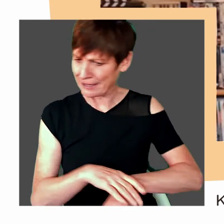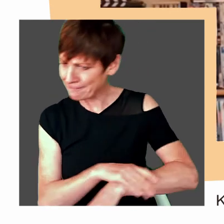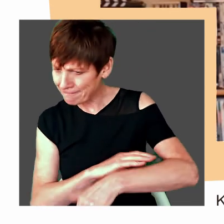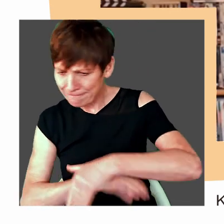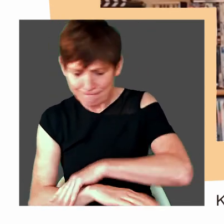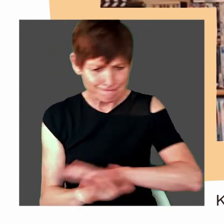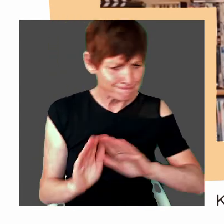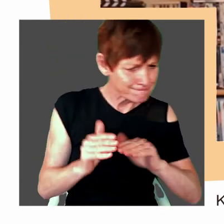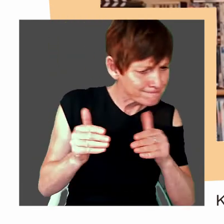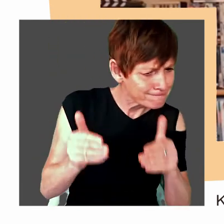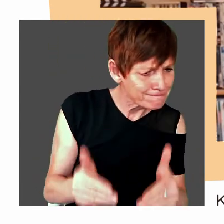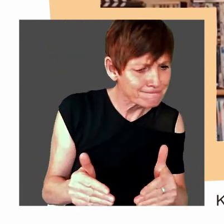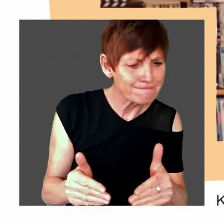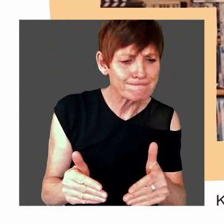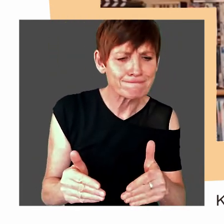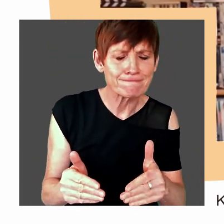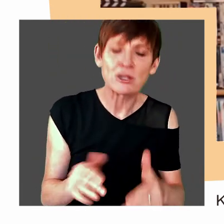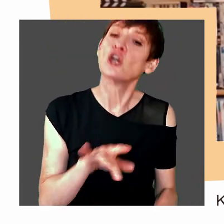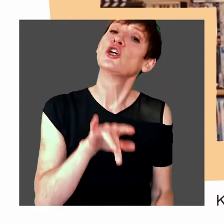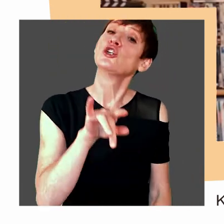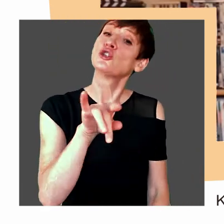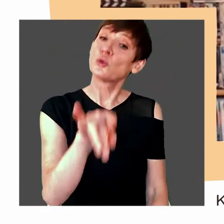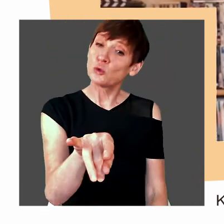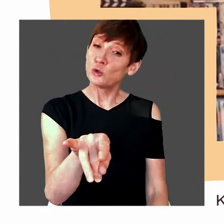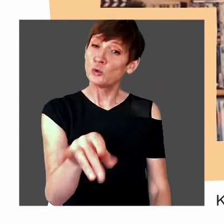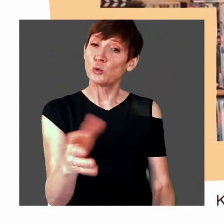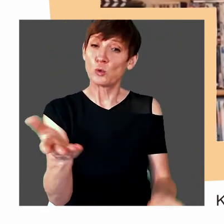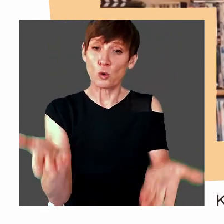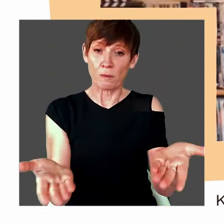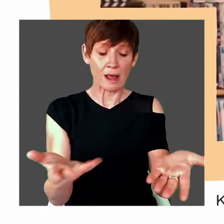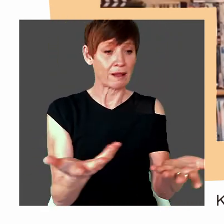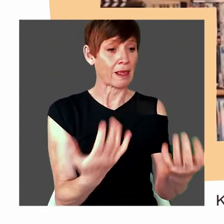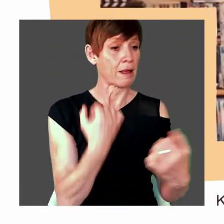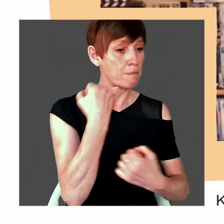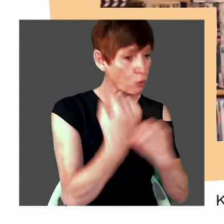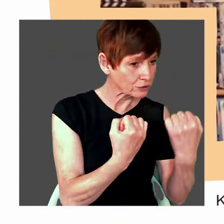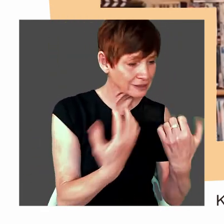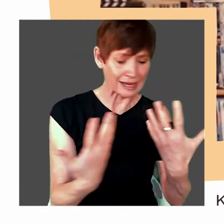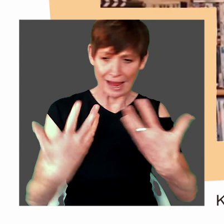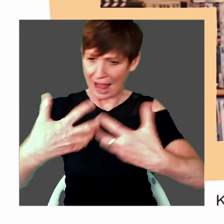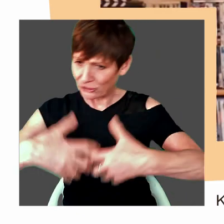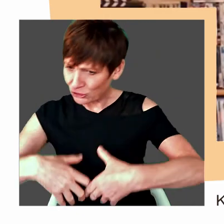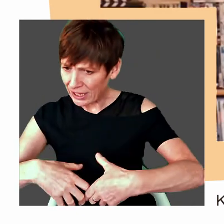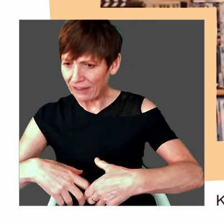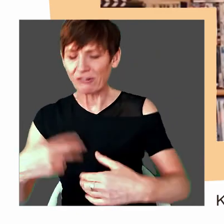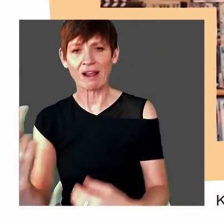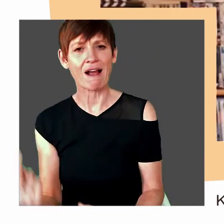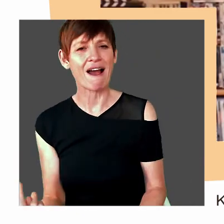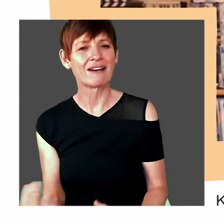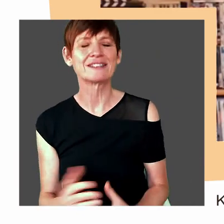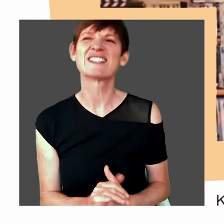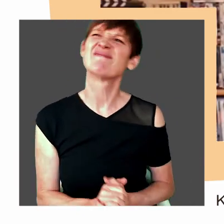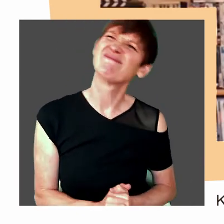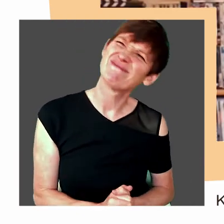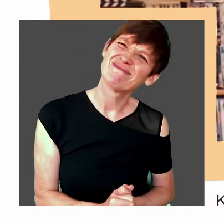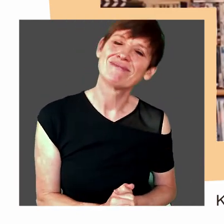between boxing, engineering, and art practice? I'm not sure about engineering, but